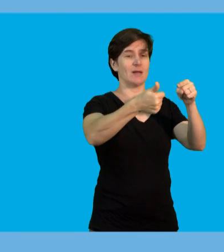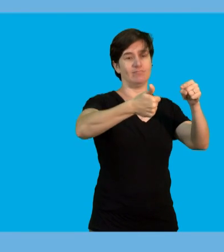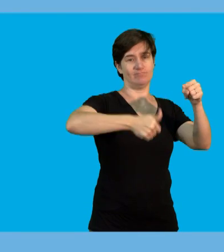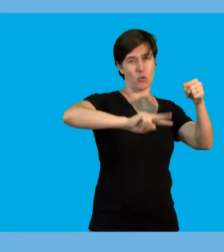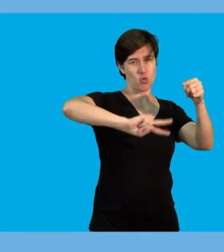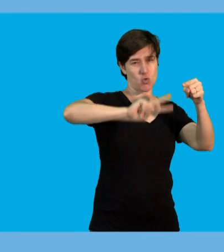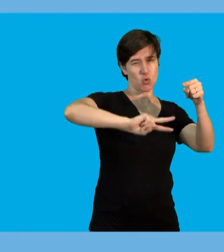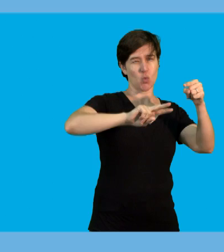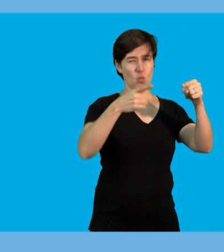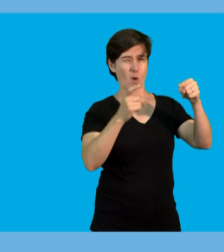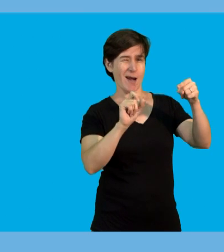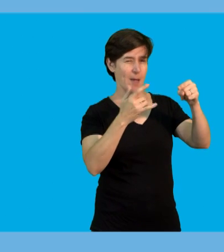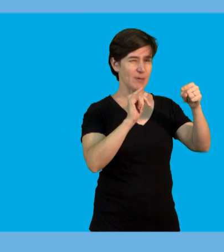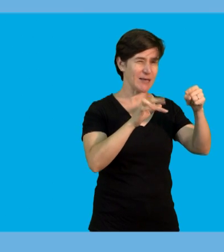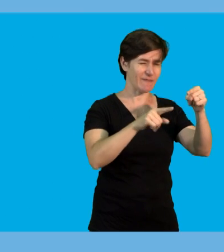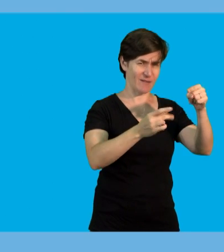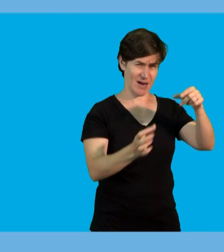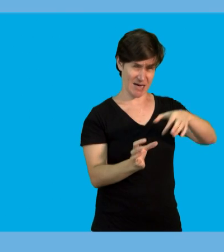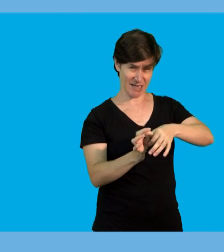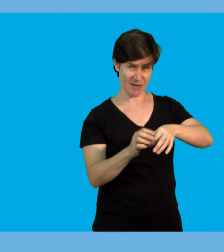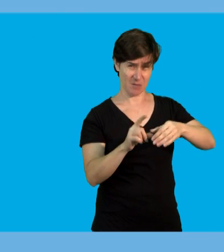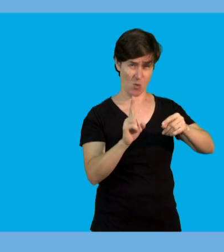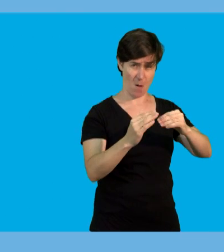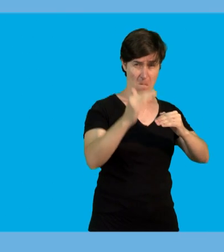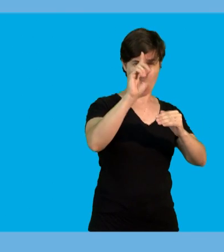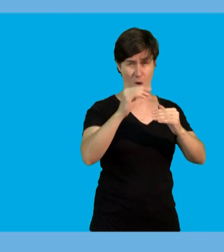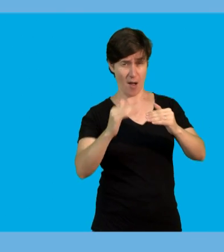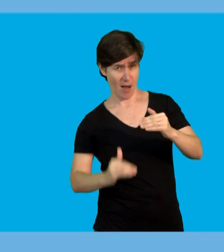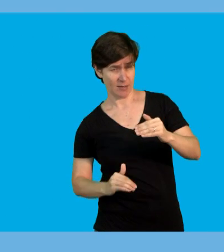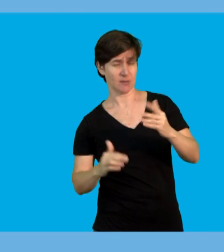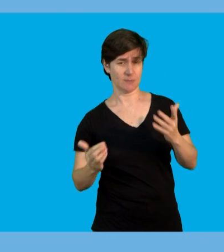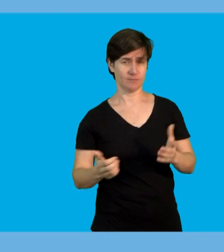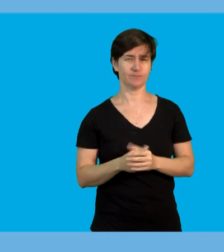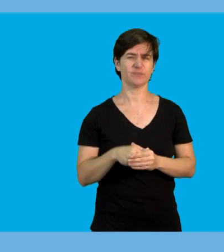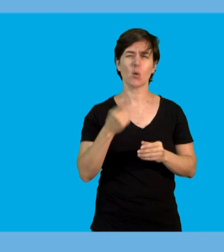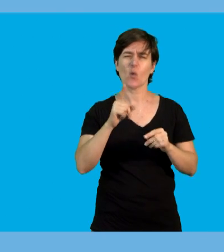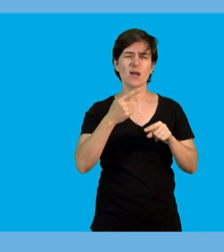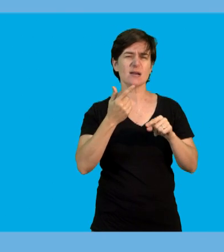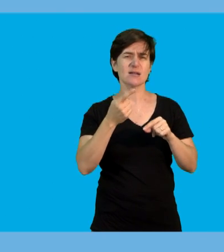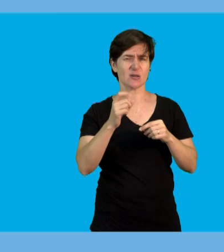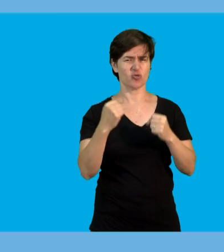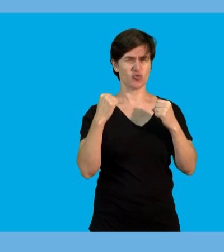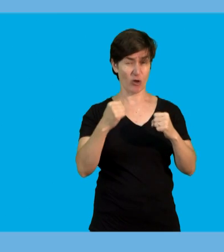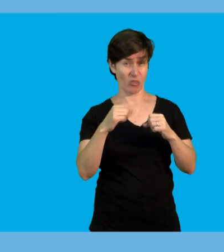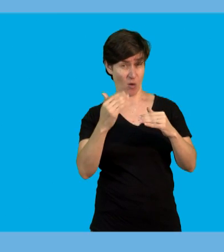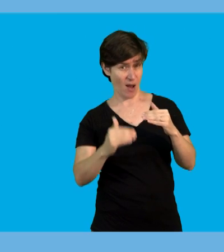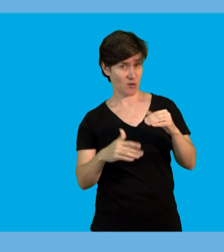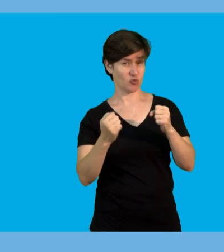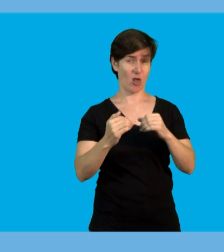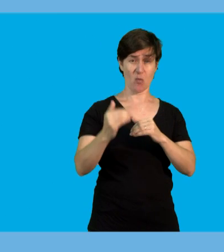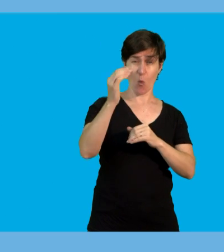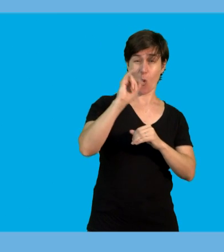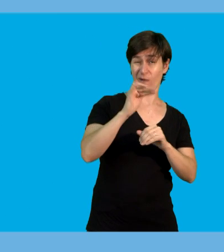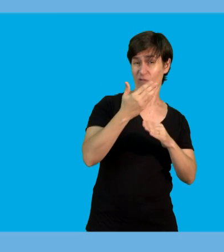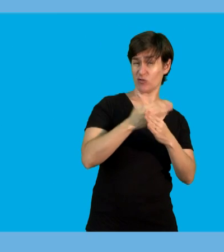be discussing the two as what happens when each of them are connected, and also what happens to the strength, and what also happens